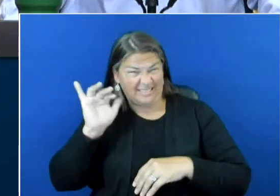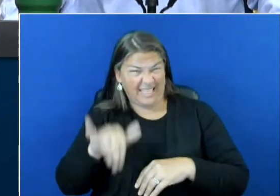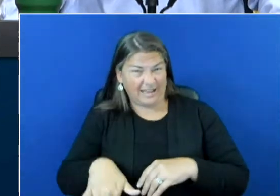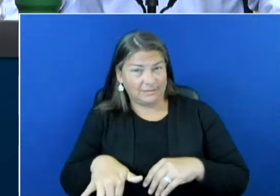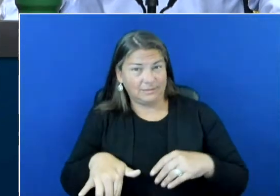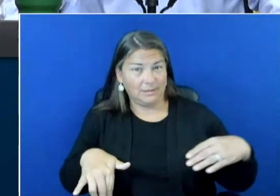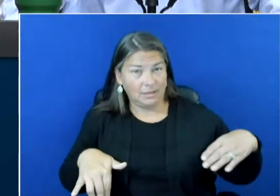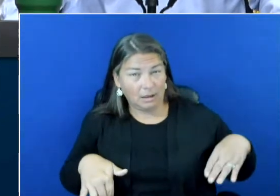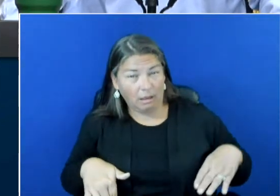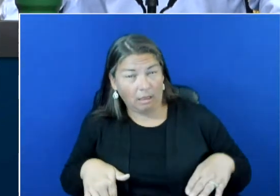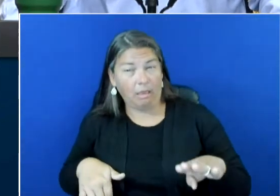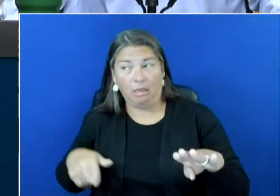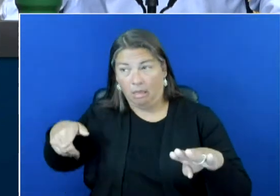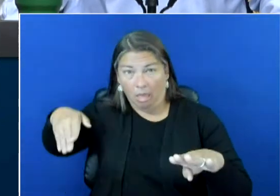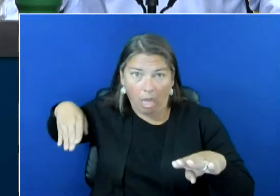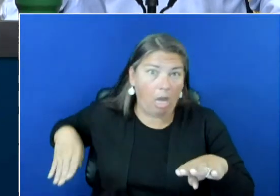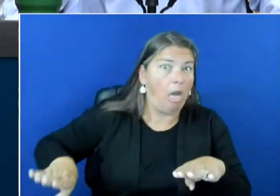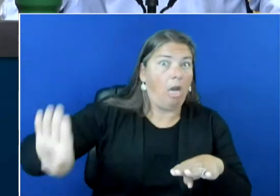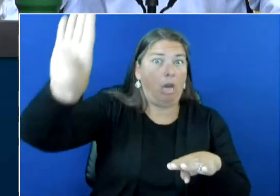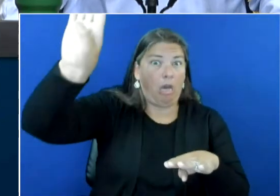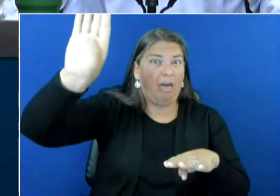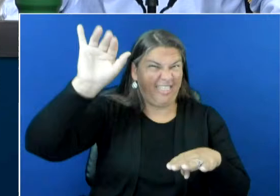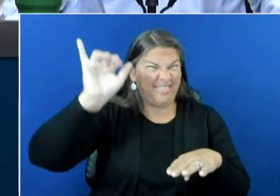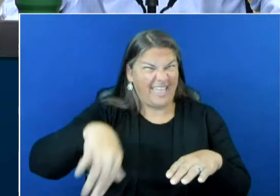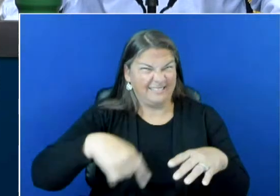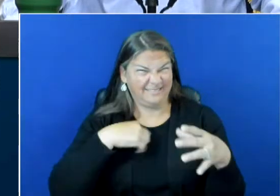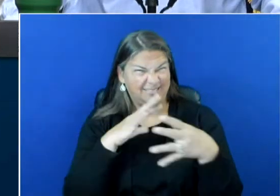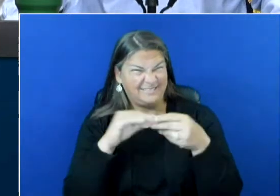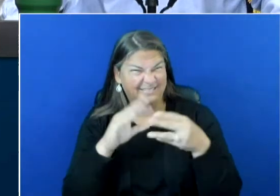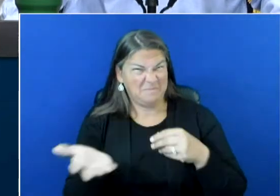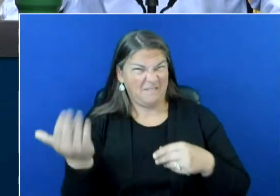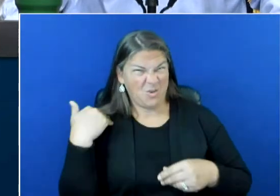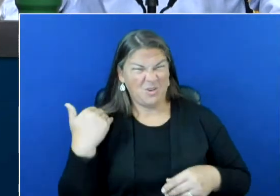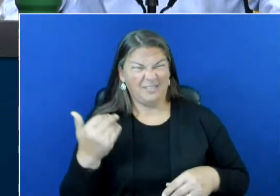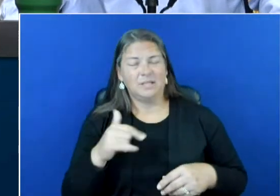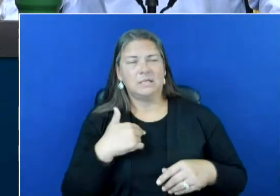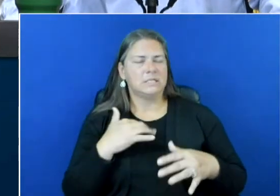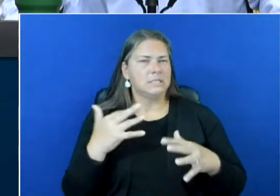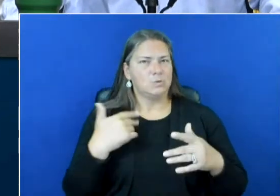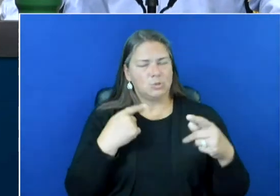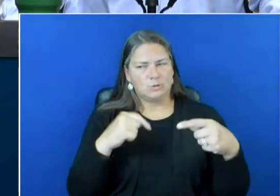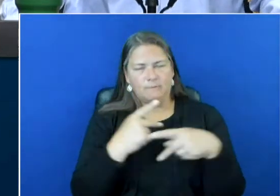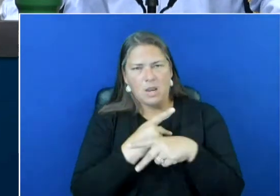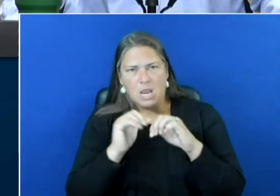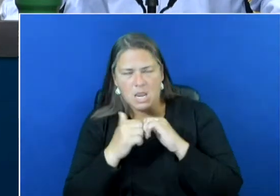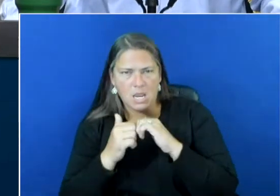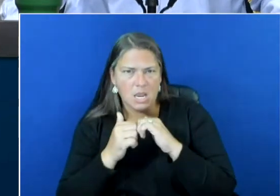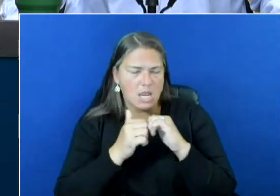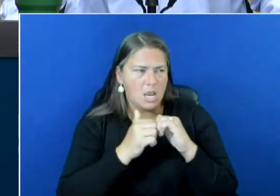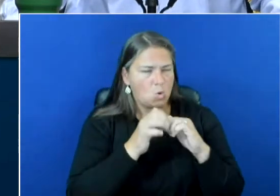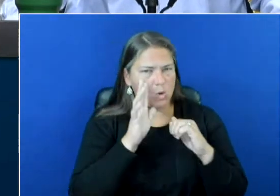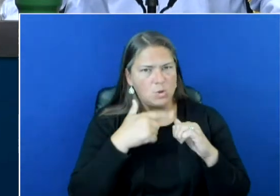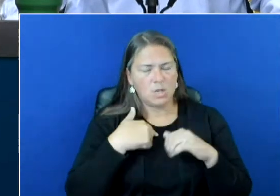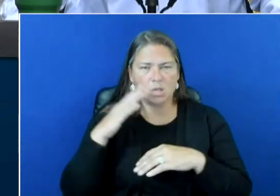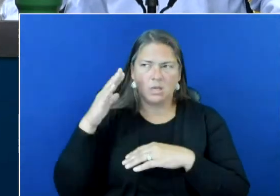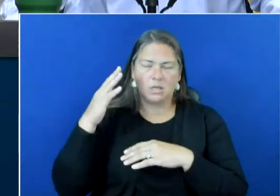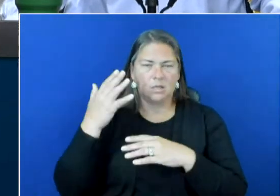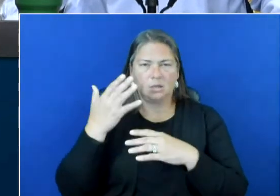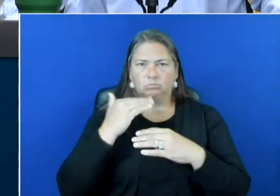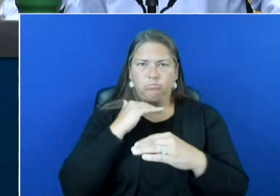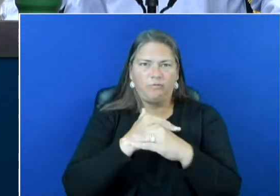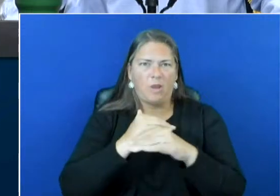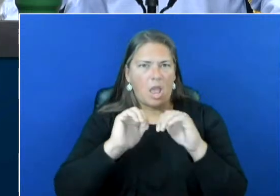At that point, we didn't know exactly how we would do it. And we had to take really extreme measures. We don't have to do any of that